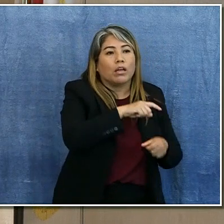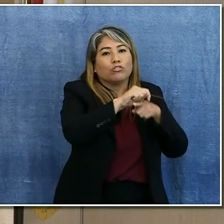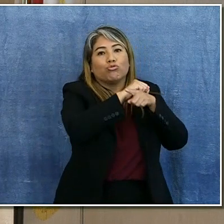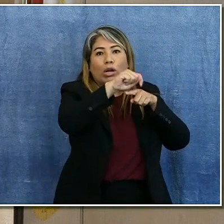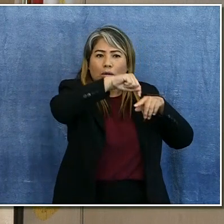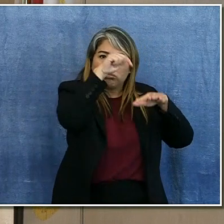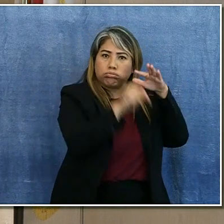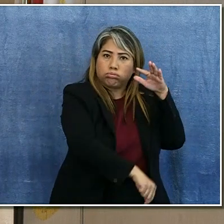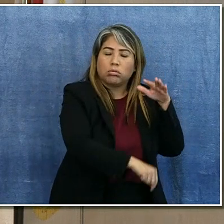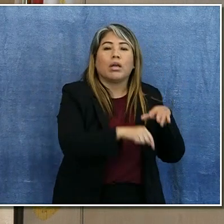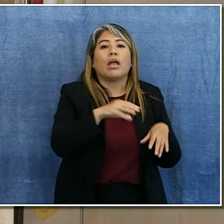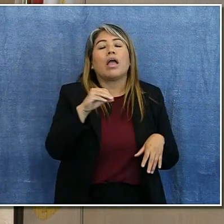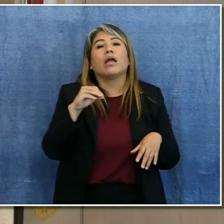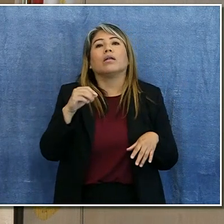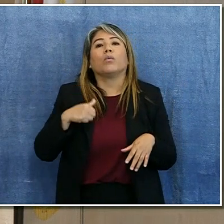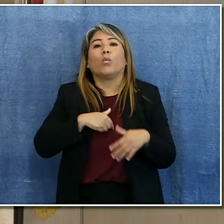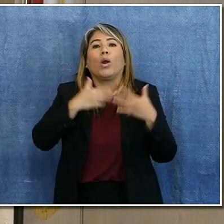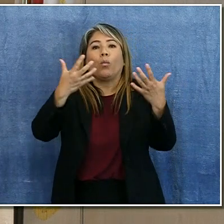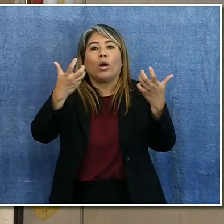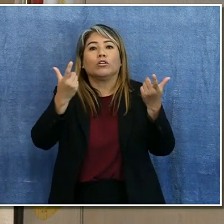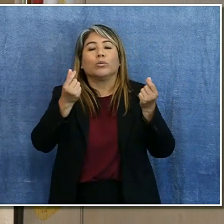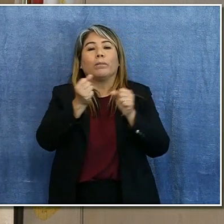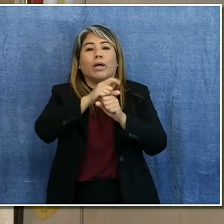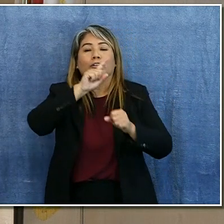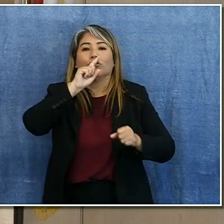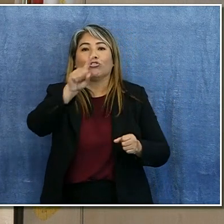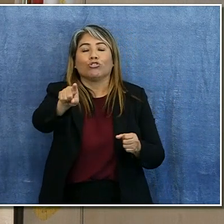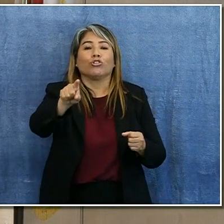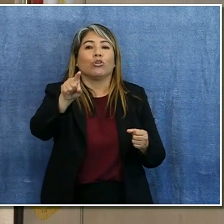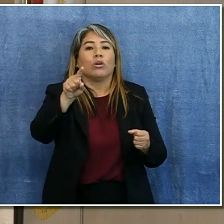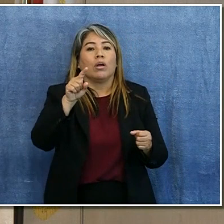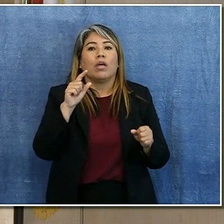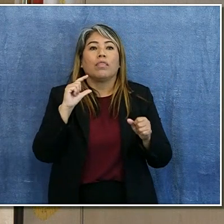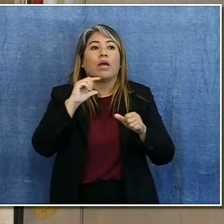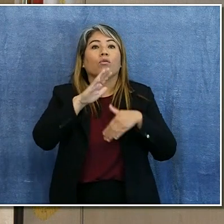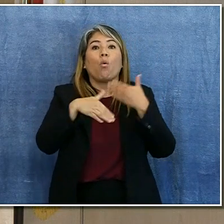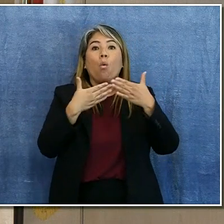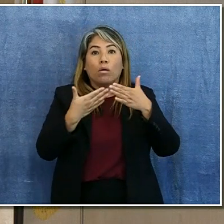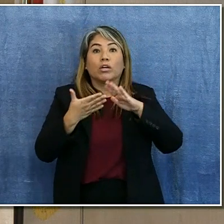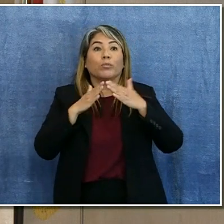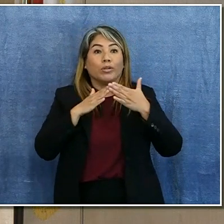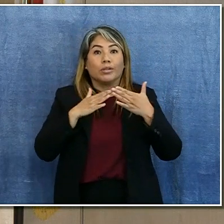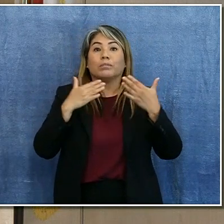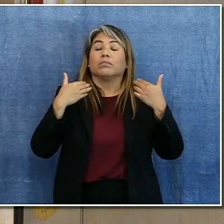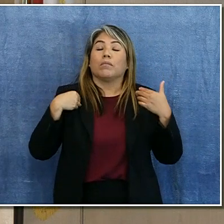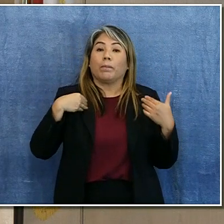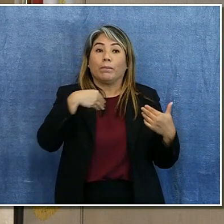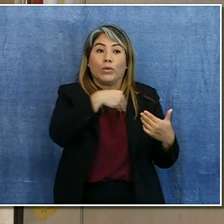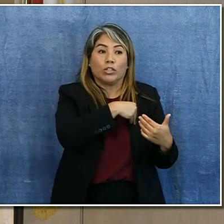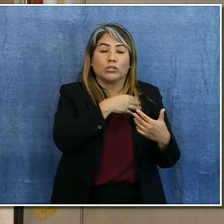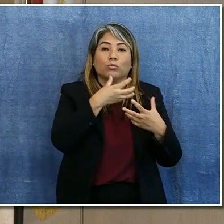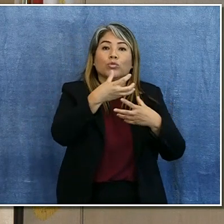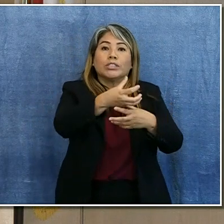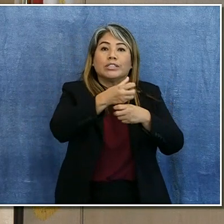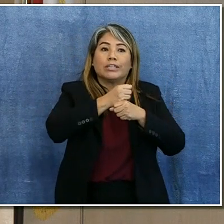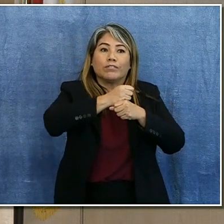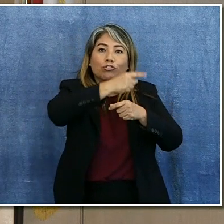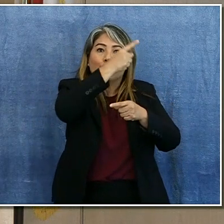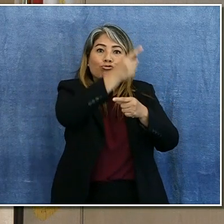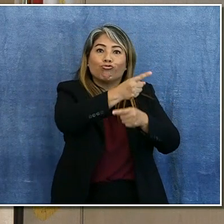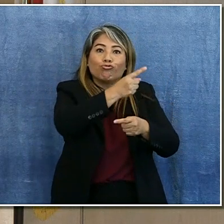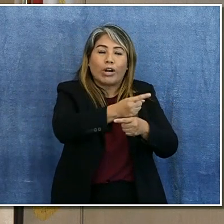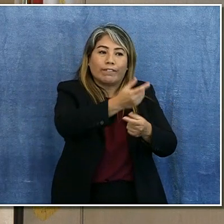the big piece is what we want to do is make sure that all community members receive correct